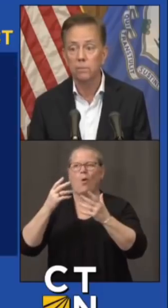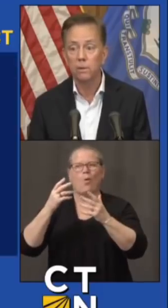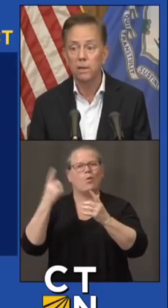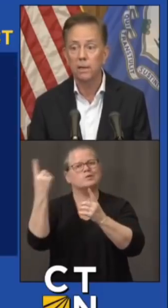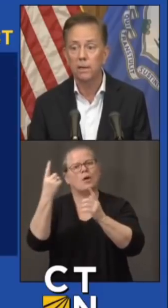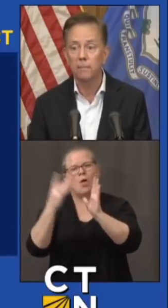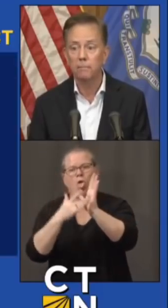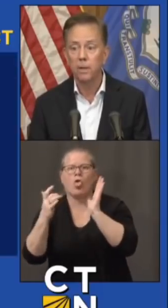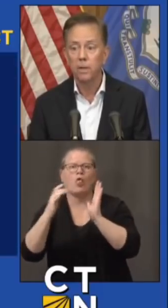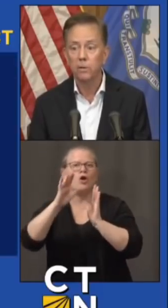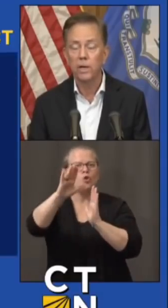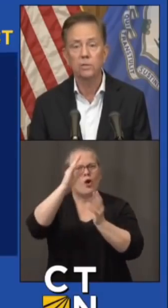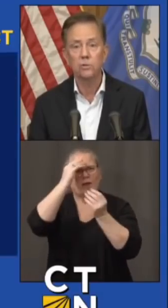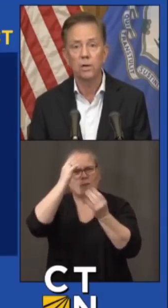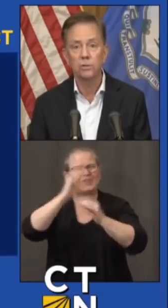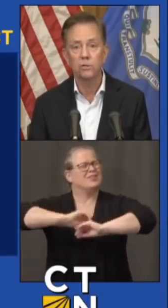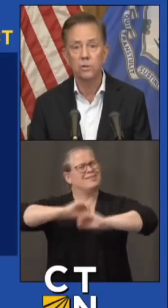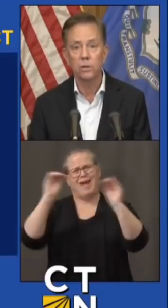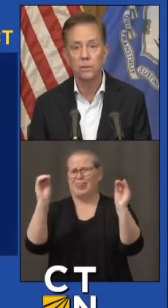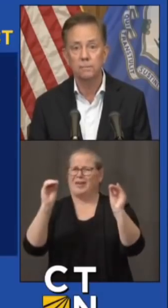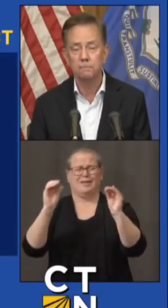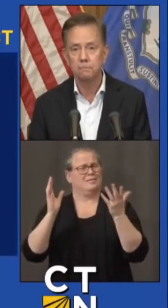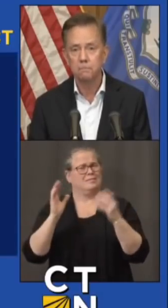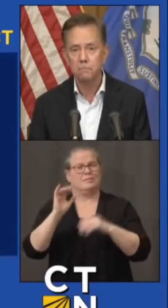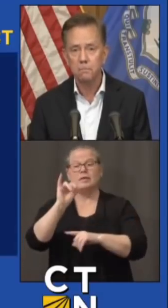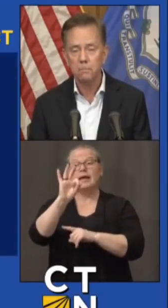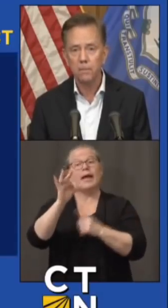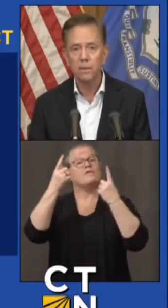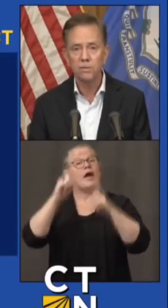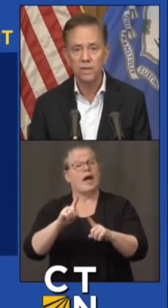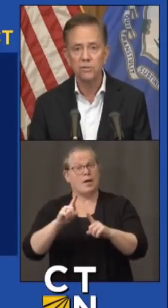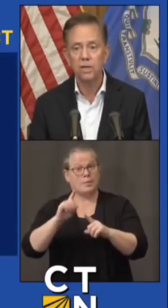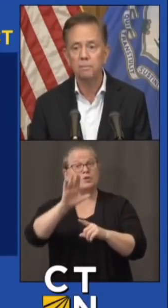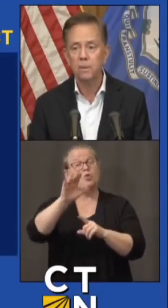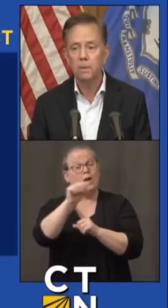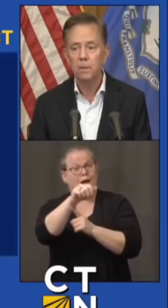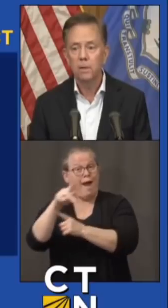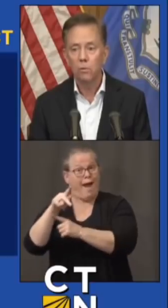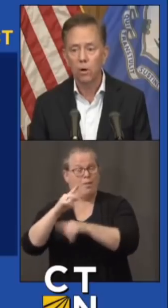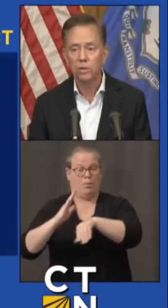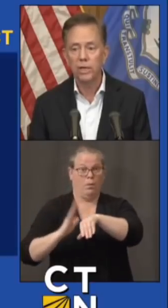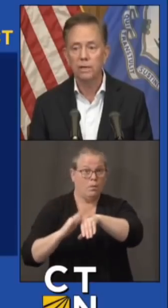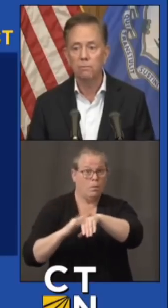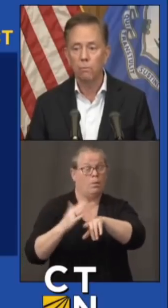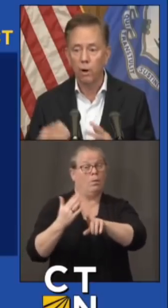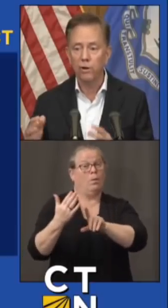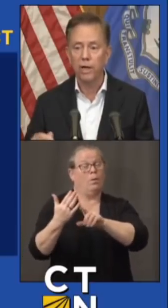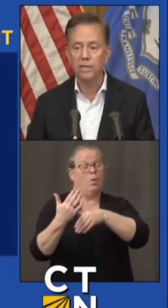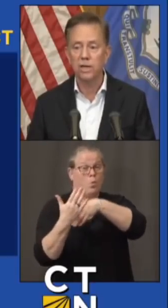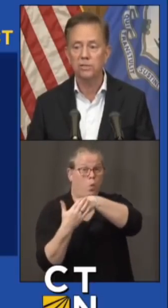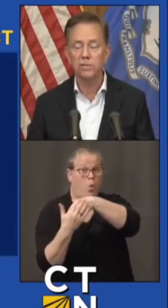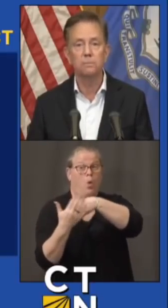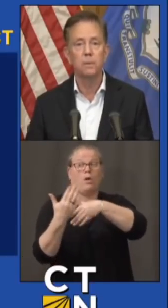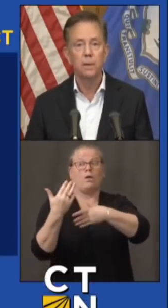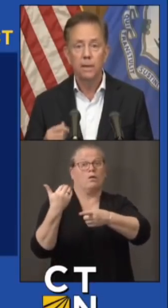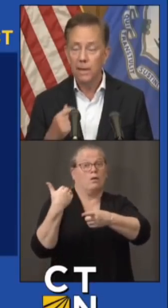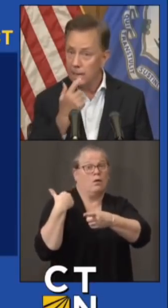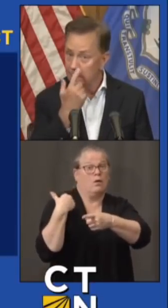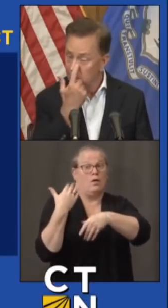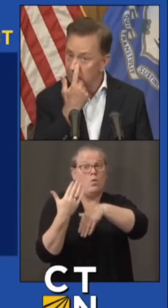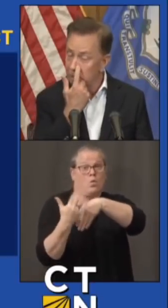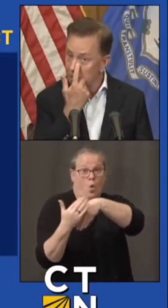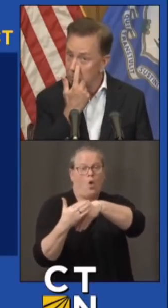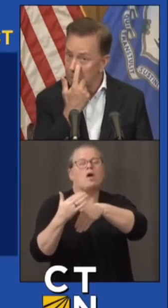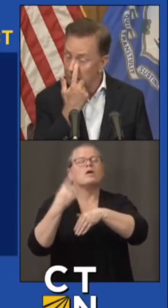with somebody, you'll get instructions on testing, quarantine, where you can get tested,